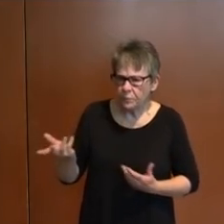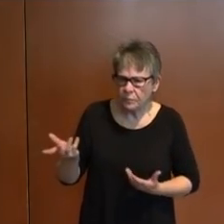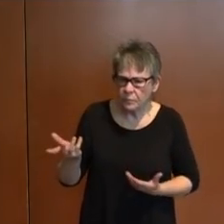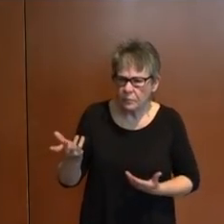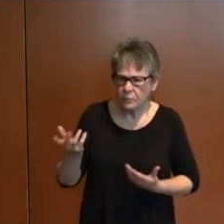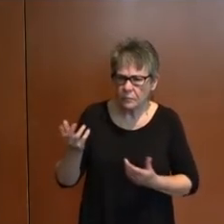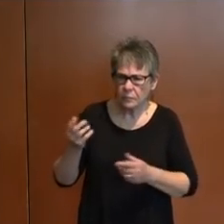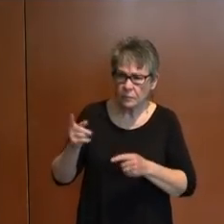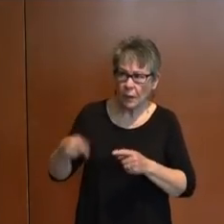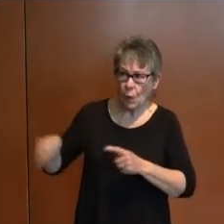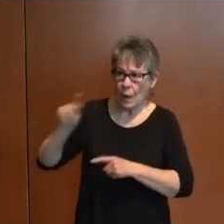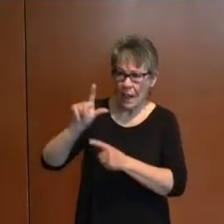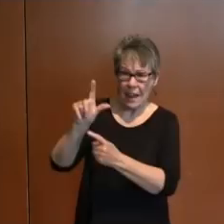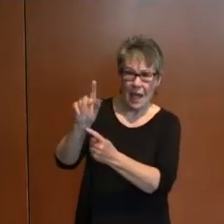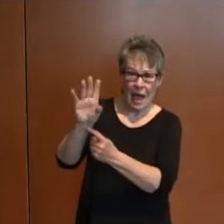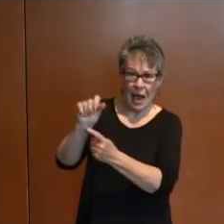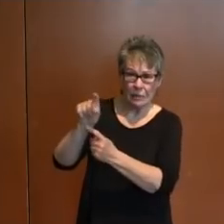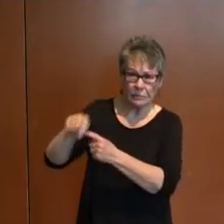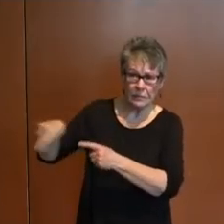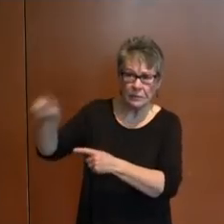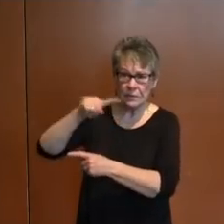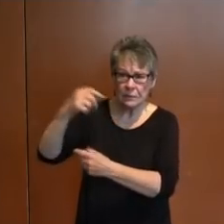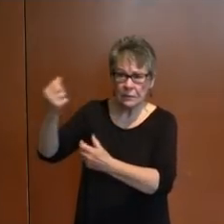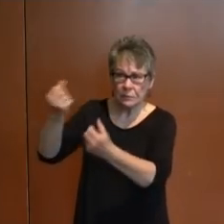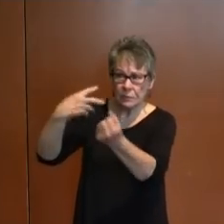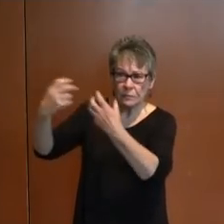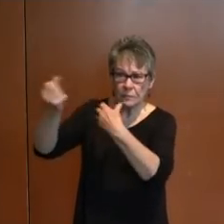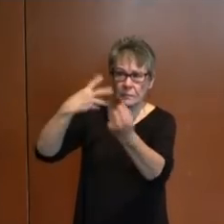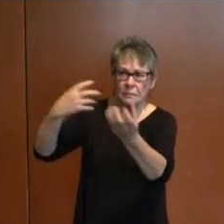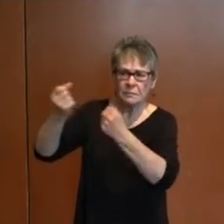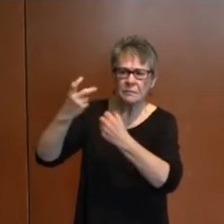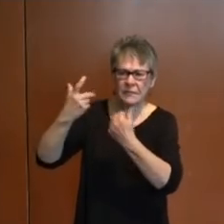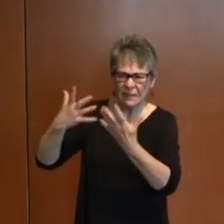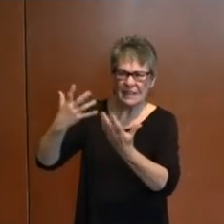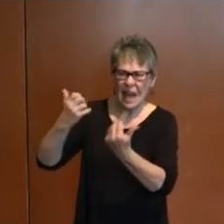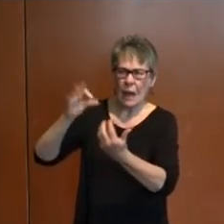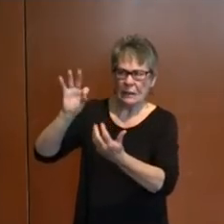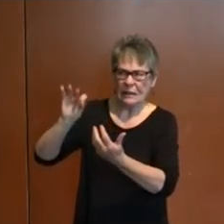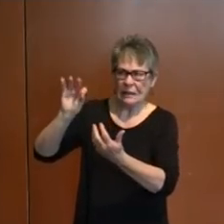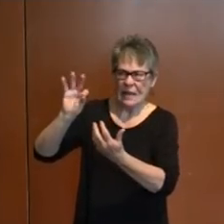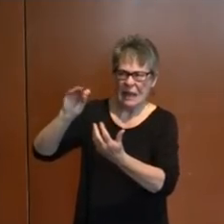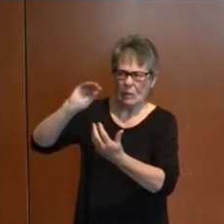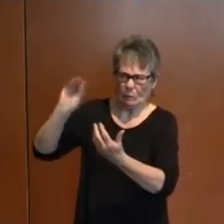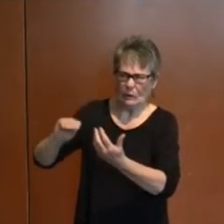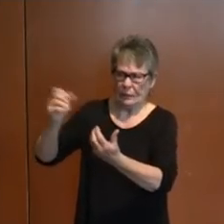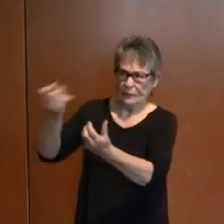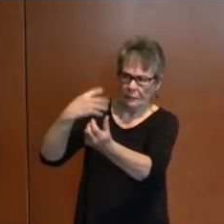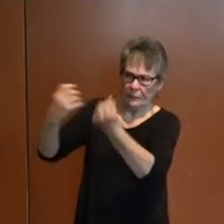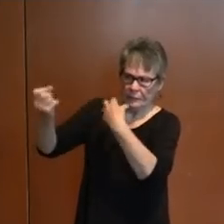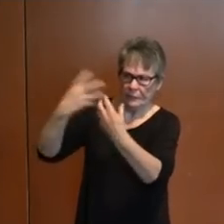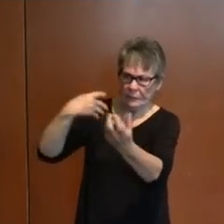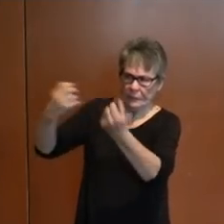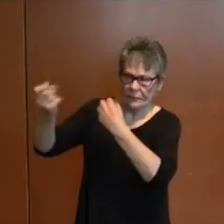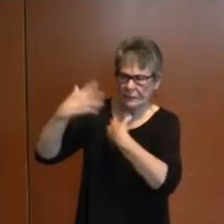and it represents 90% of total test results that we receive, there were over